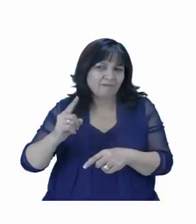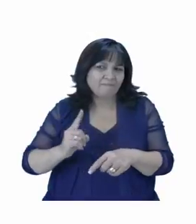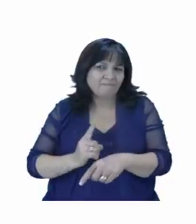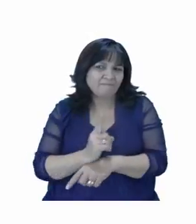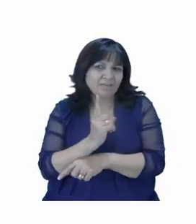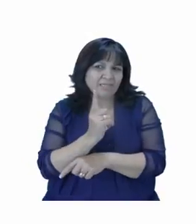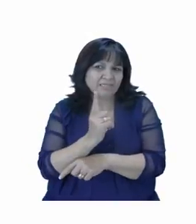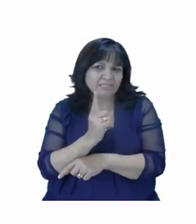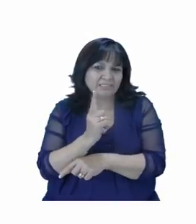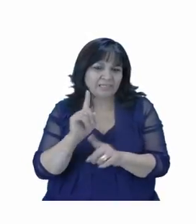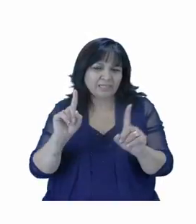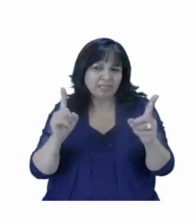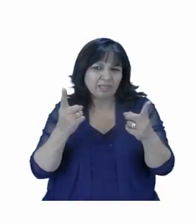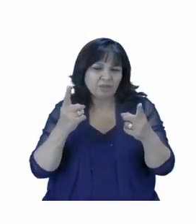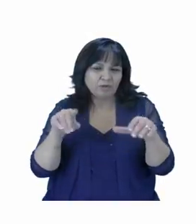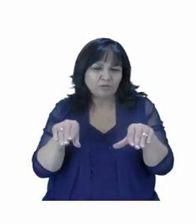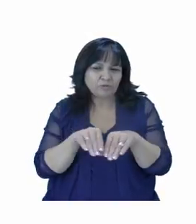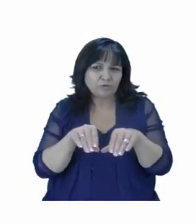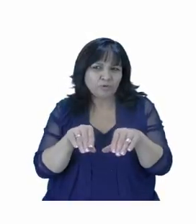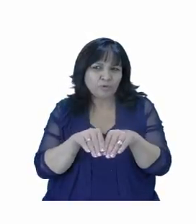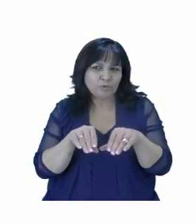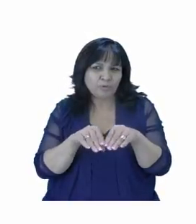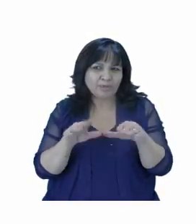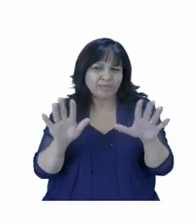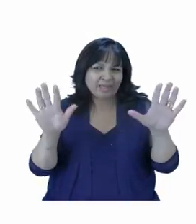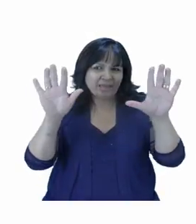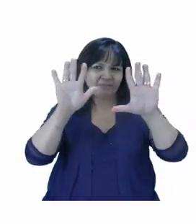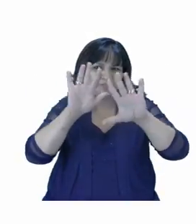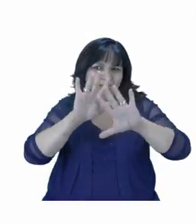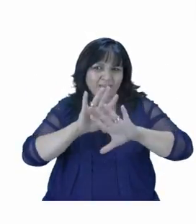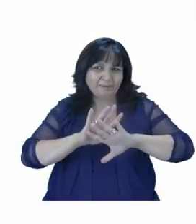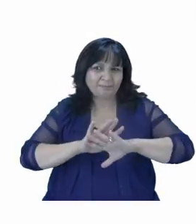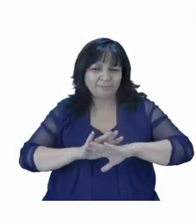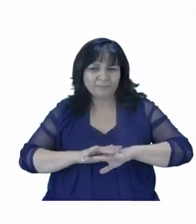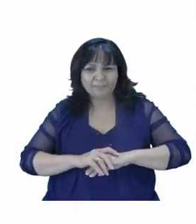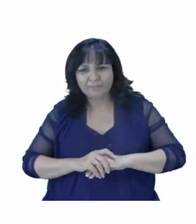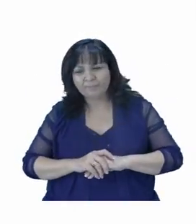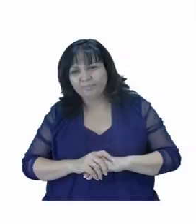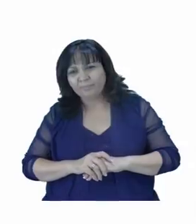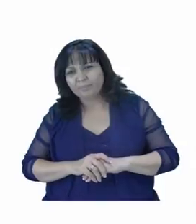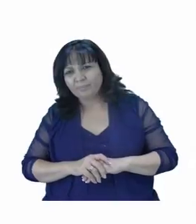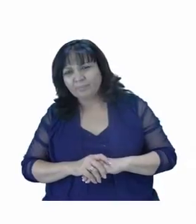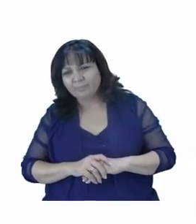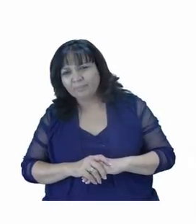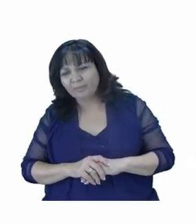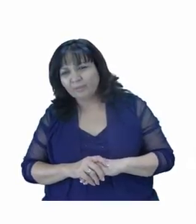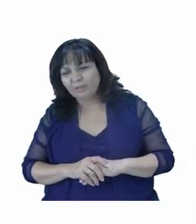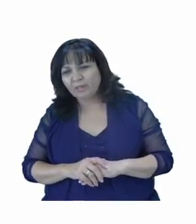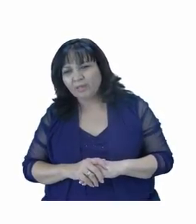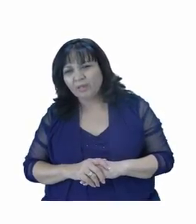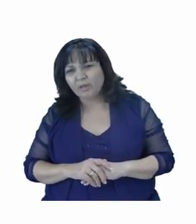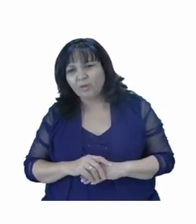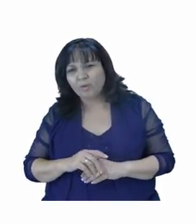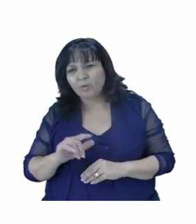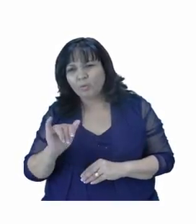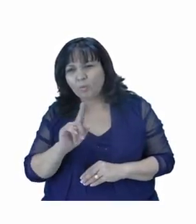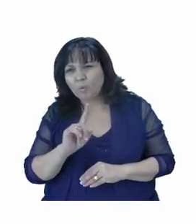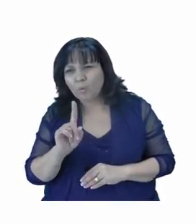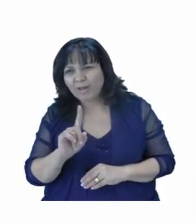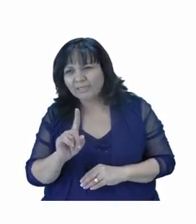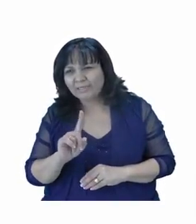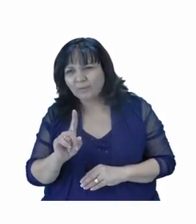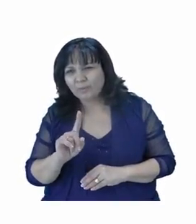evening and cross out the last thing you do to get ready